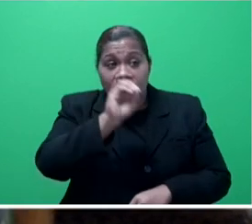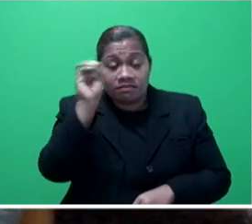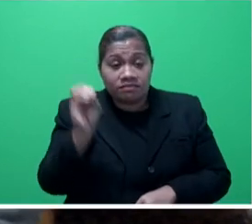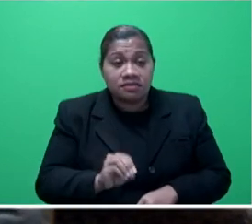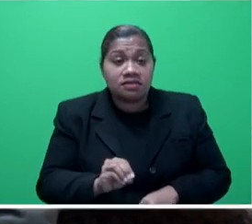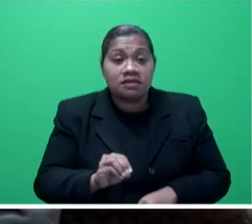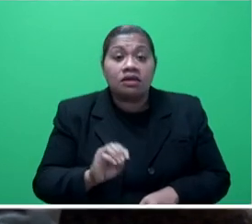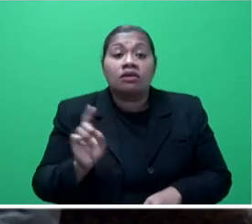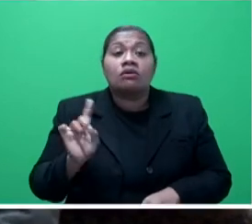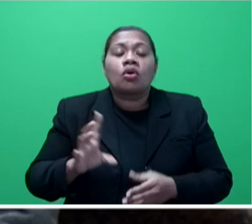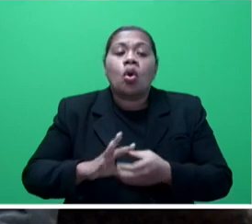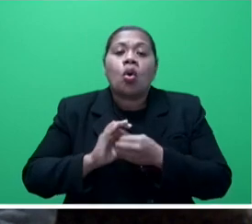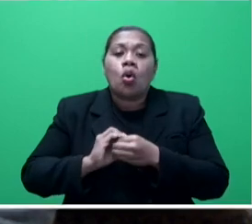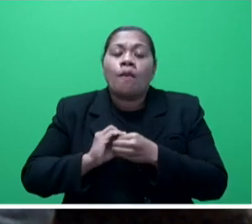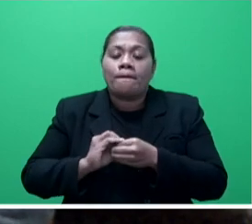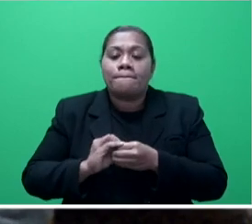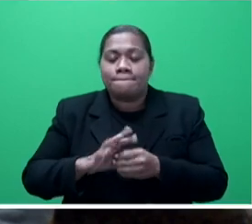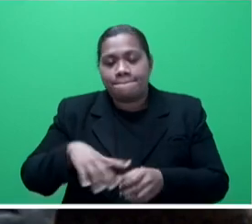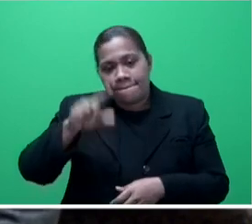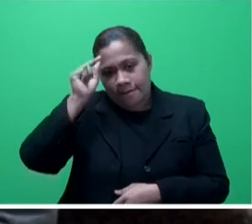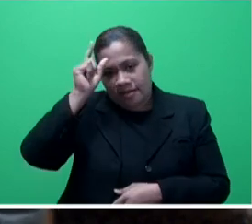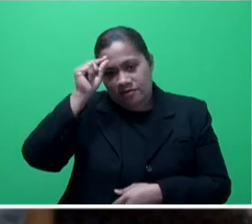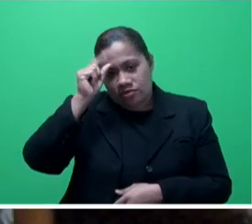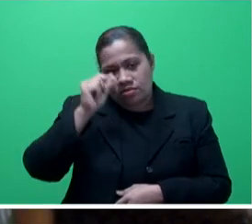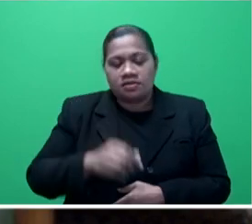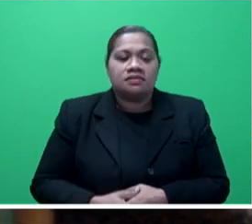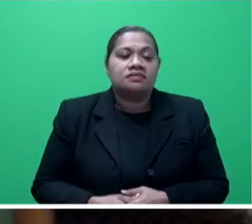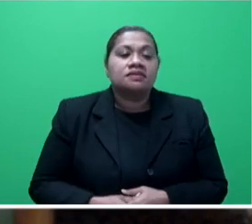Fijians. Mr. Speaker, sir,